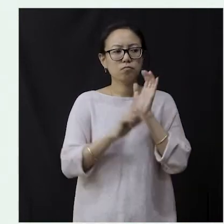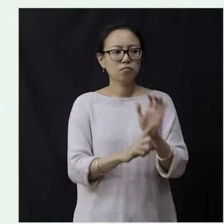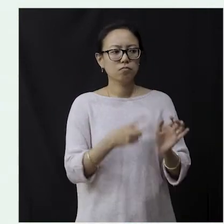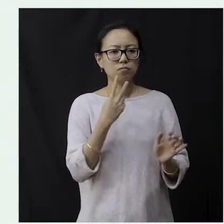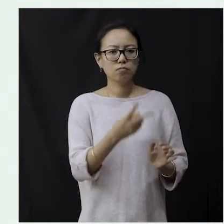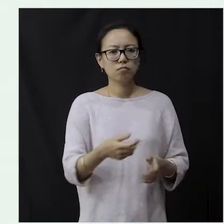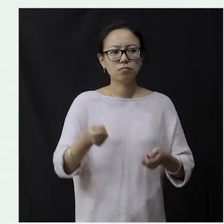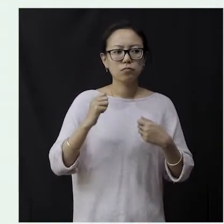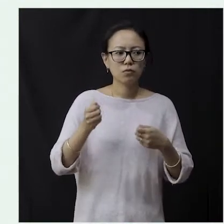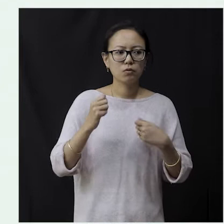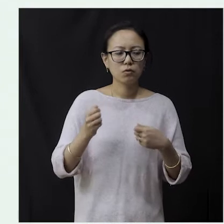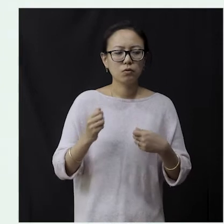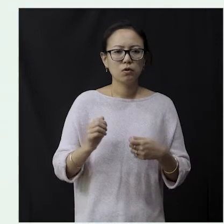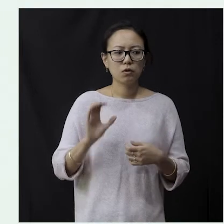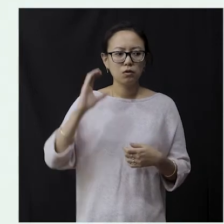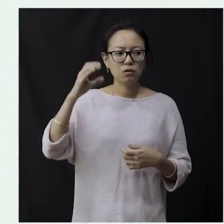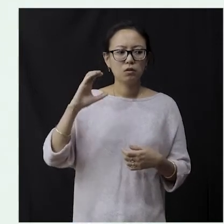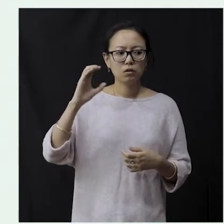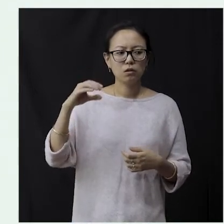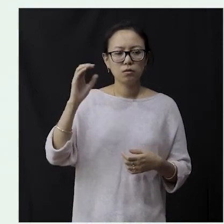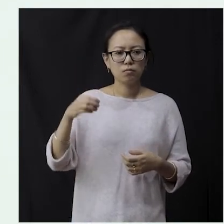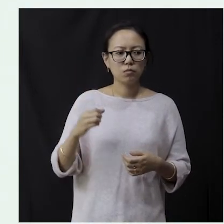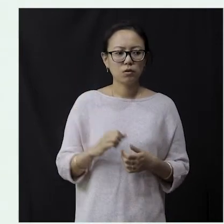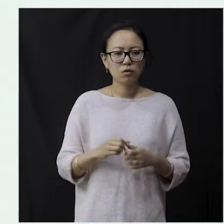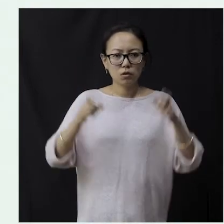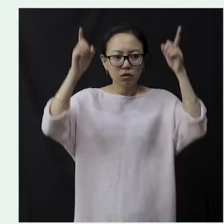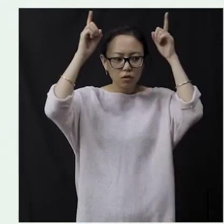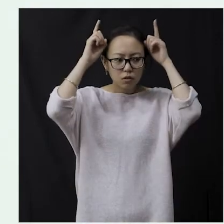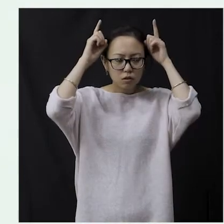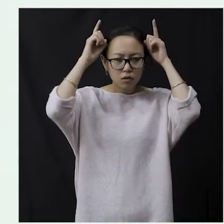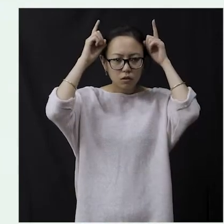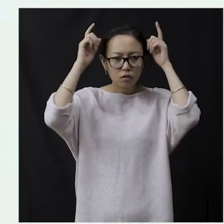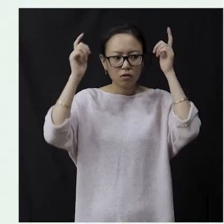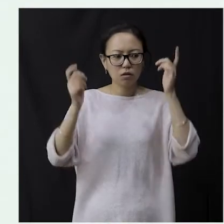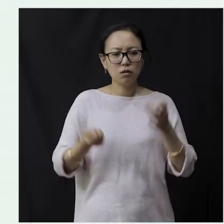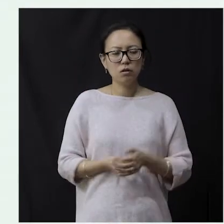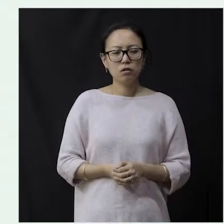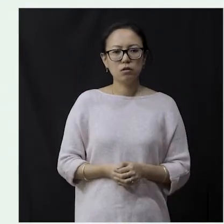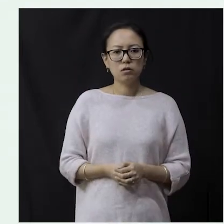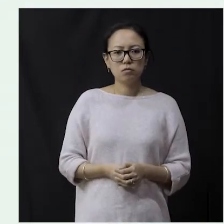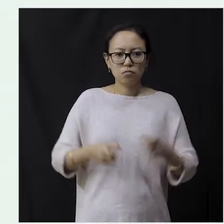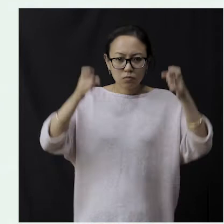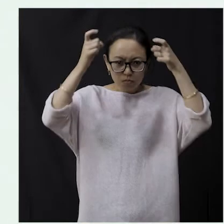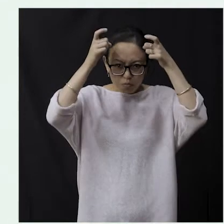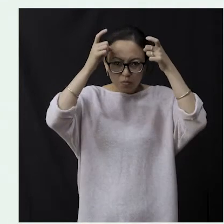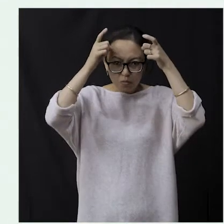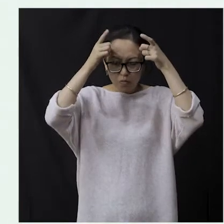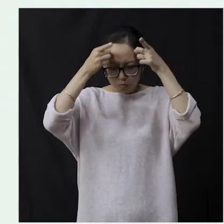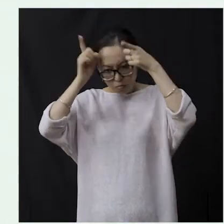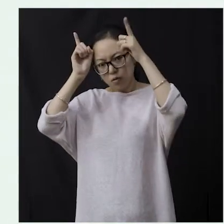the donkey, the camel, and then the animals like cow and buffalo are